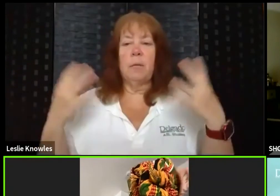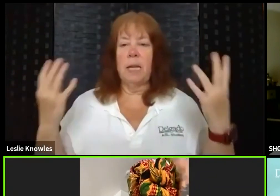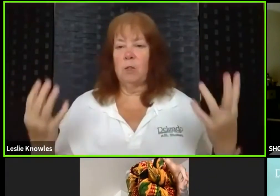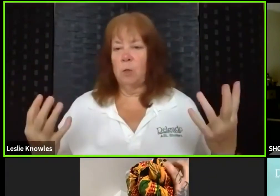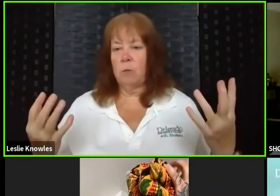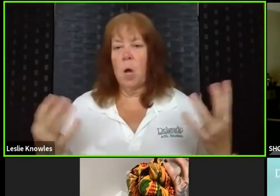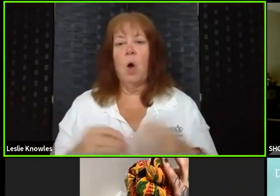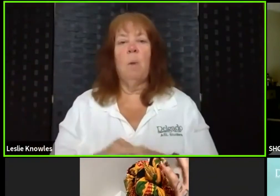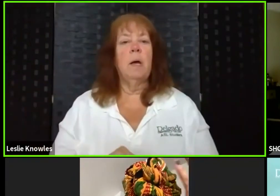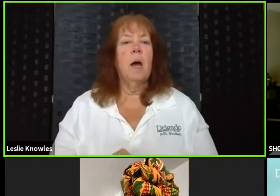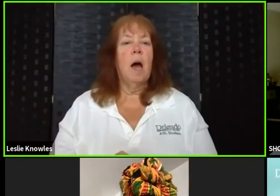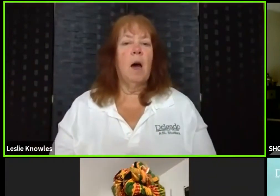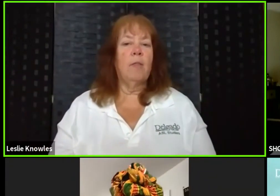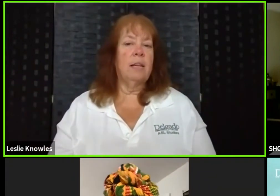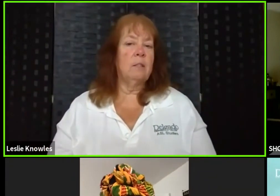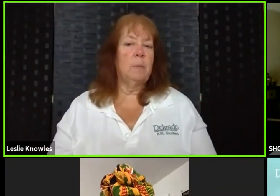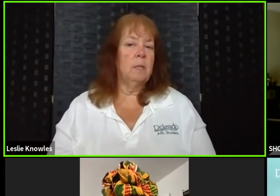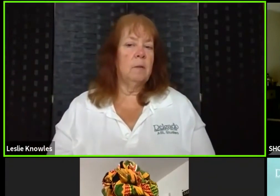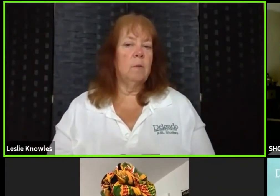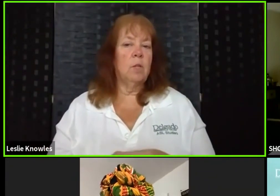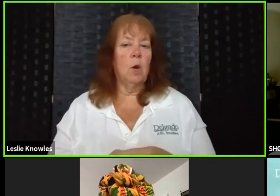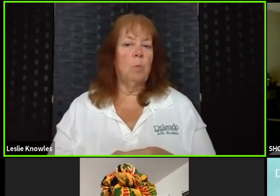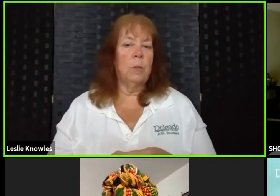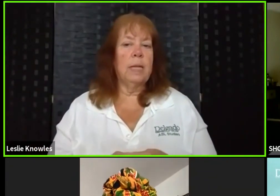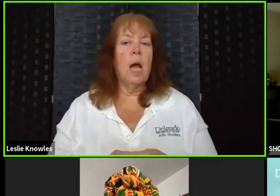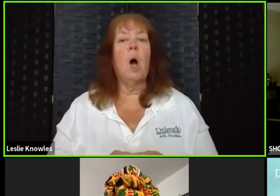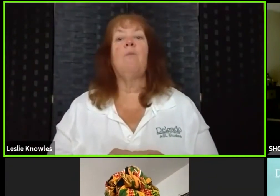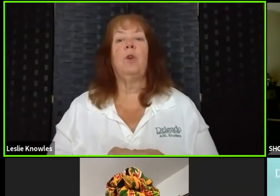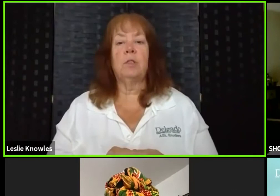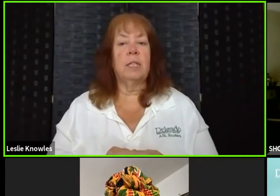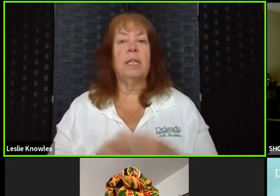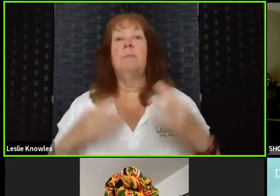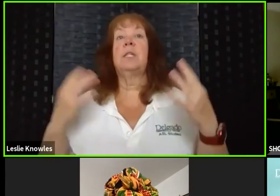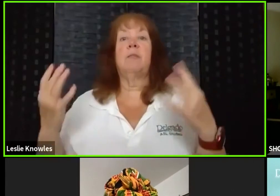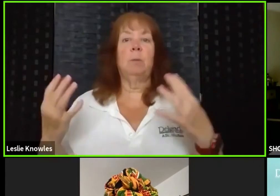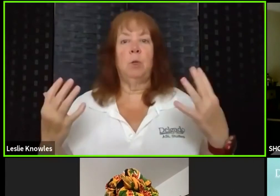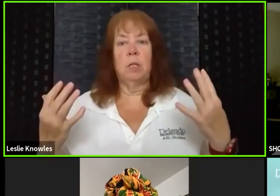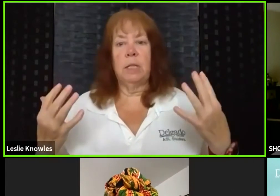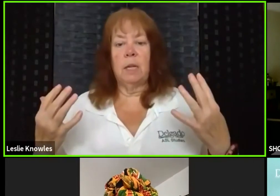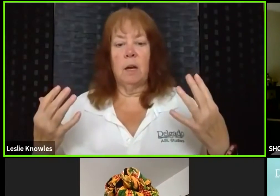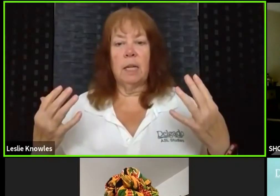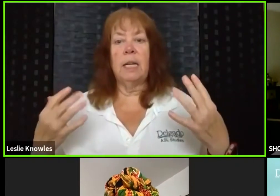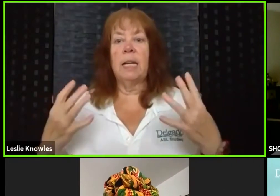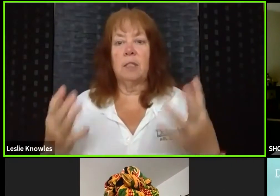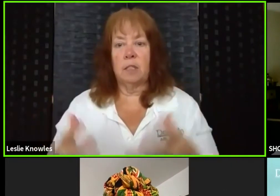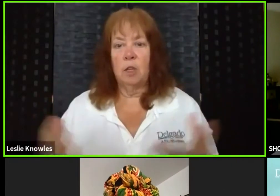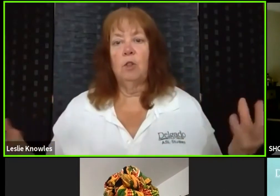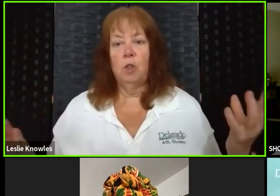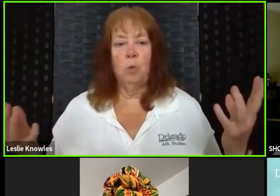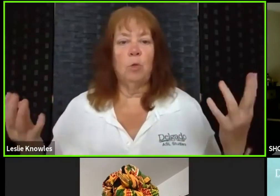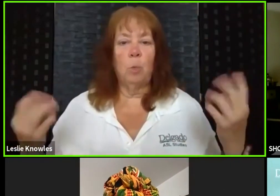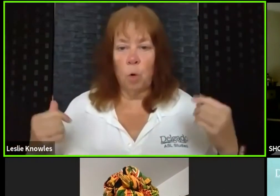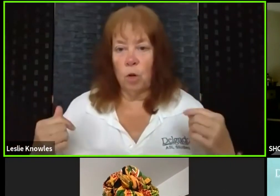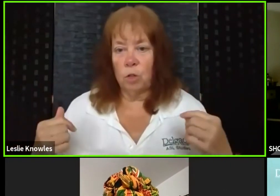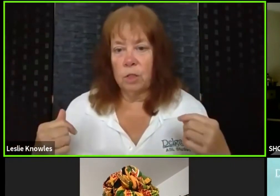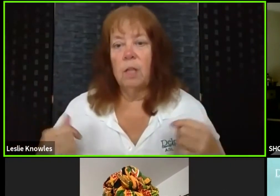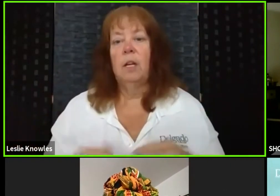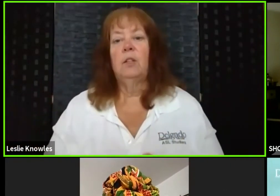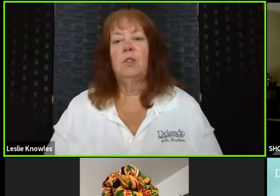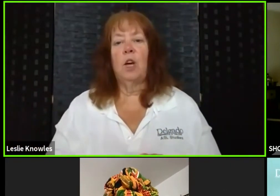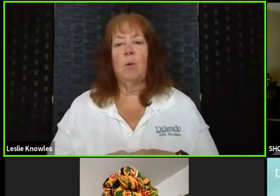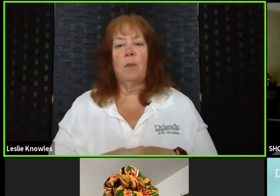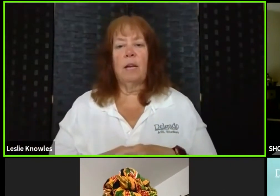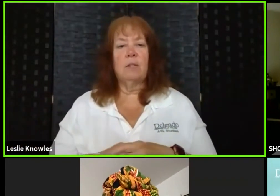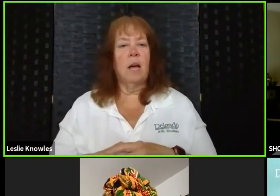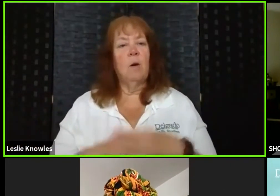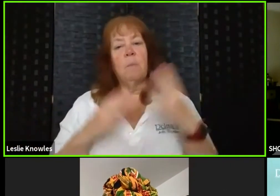set up and they can do it from home. That's been, really helpful to keep the deaf community connected to the world.